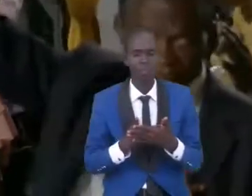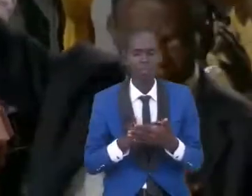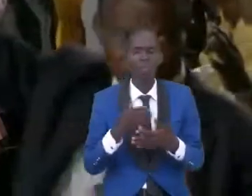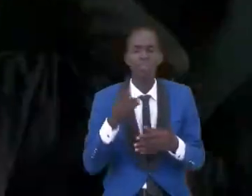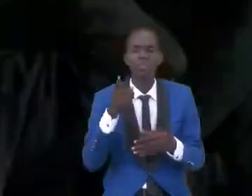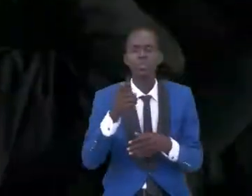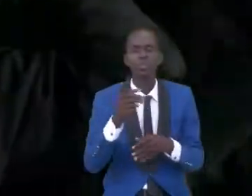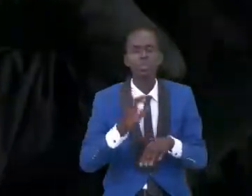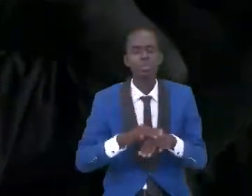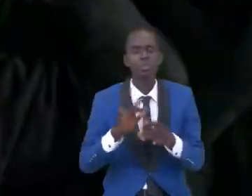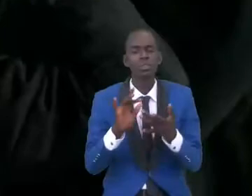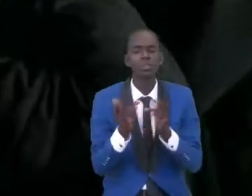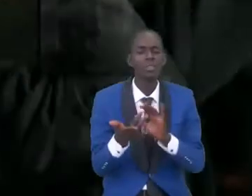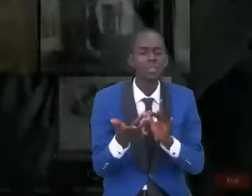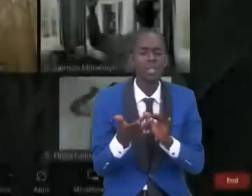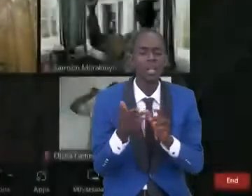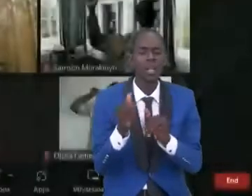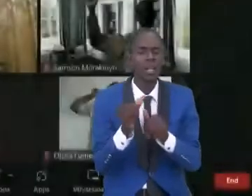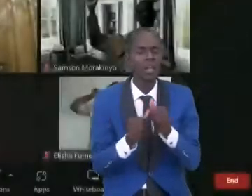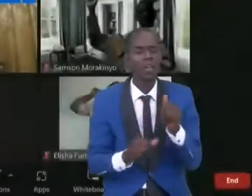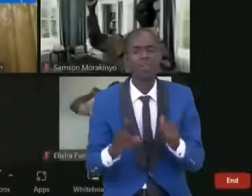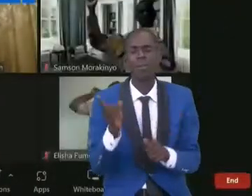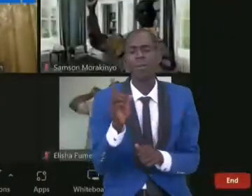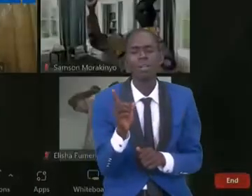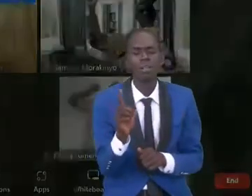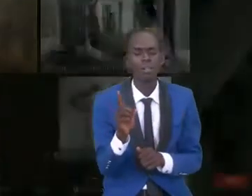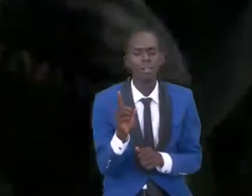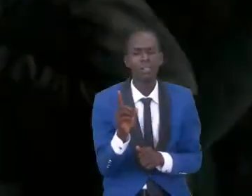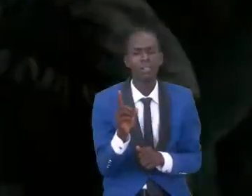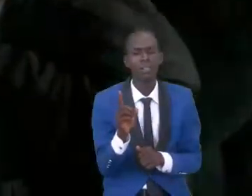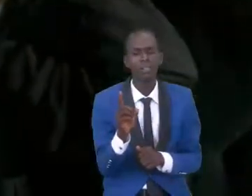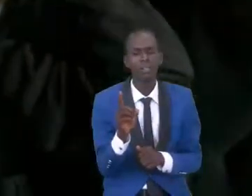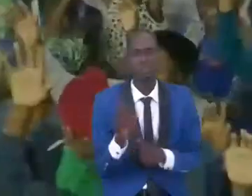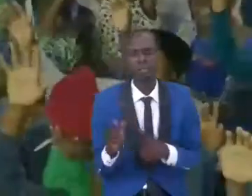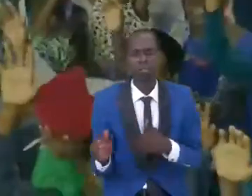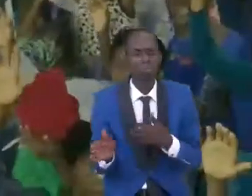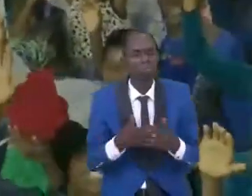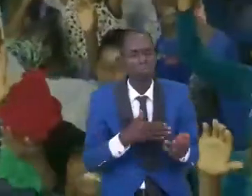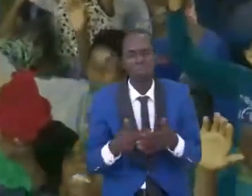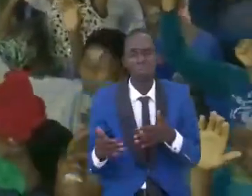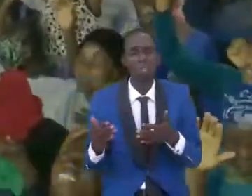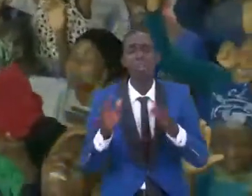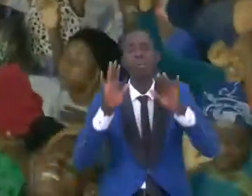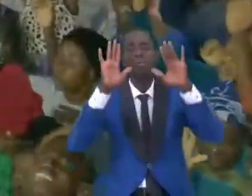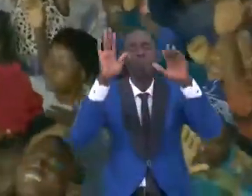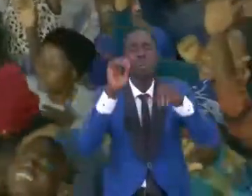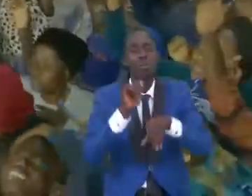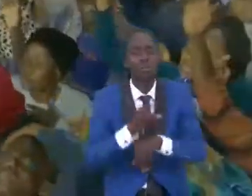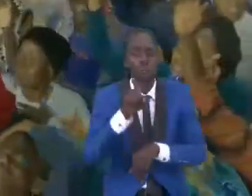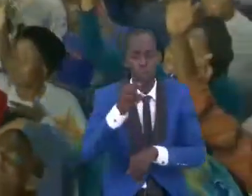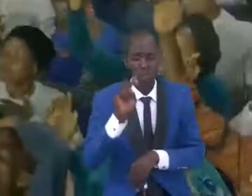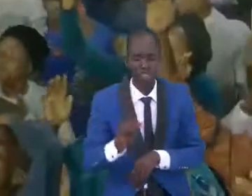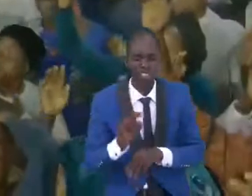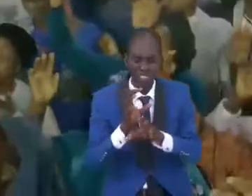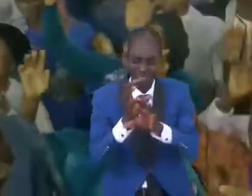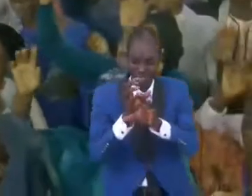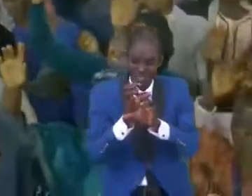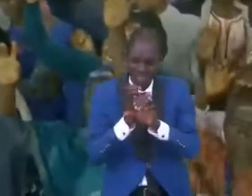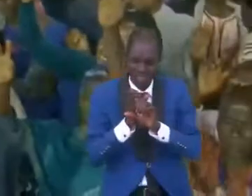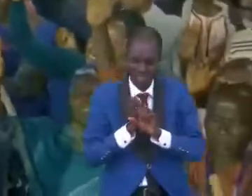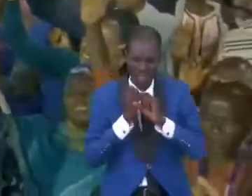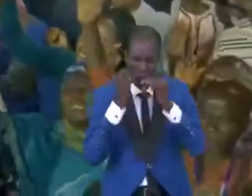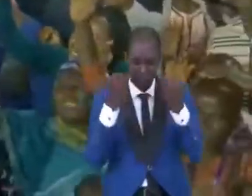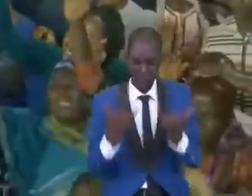online, everywhere, whatever miracle you need, receive now